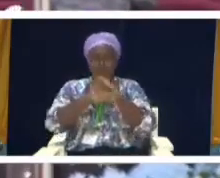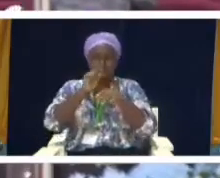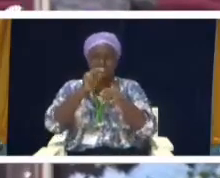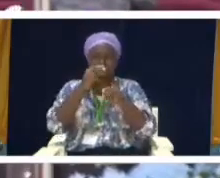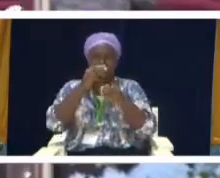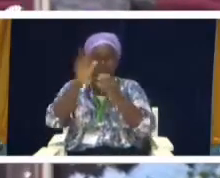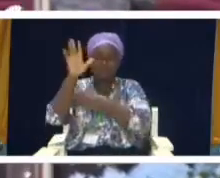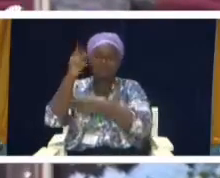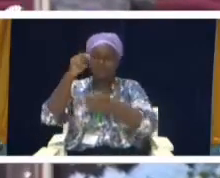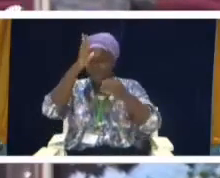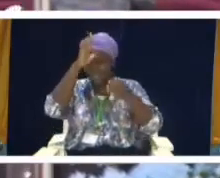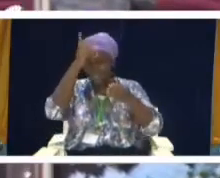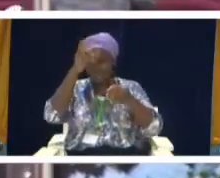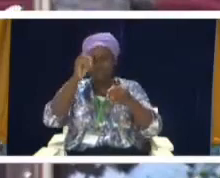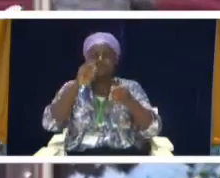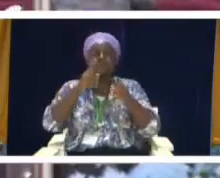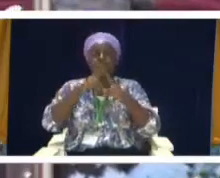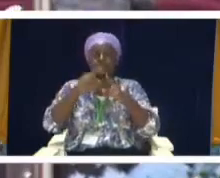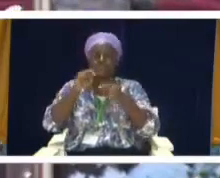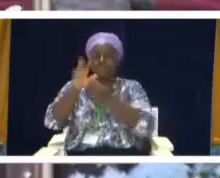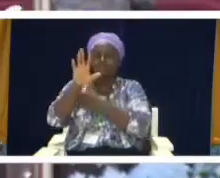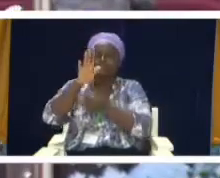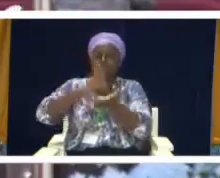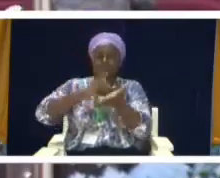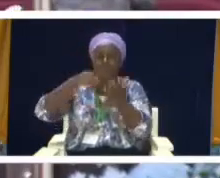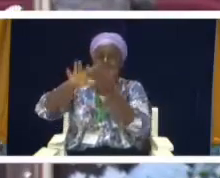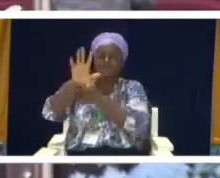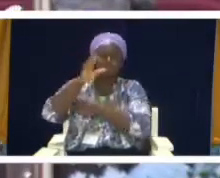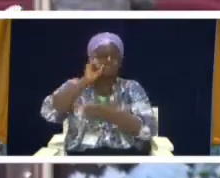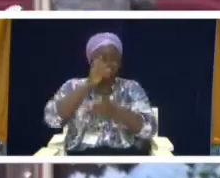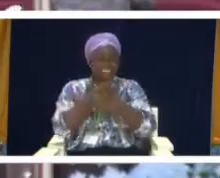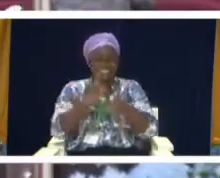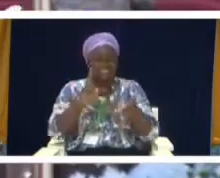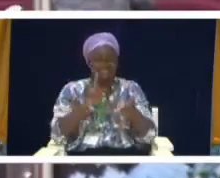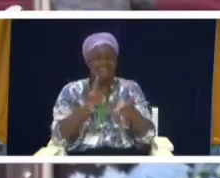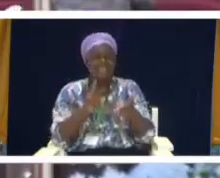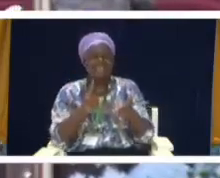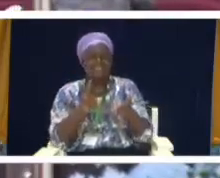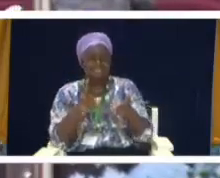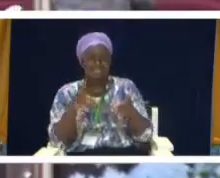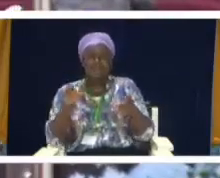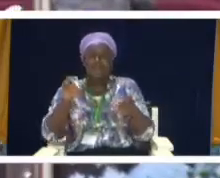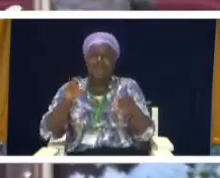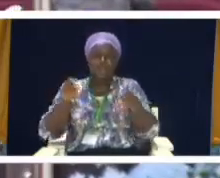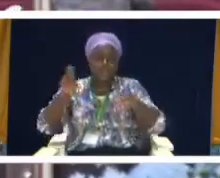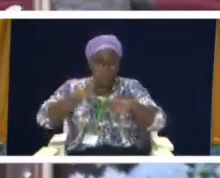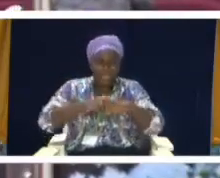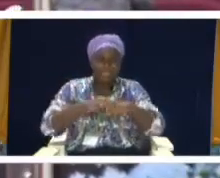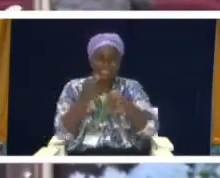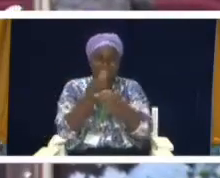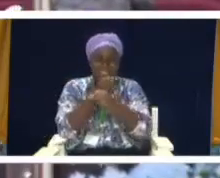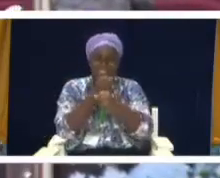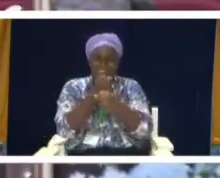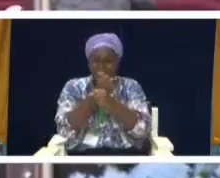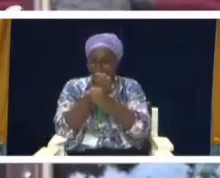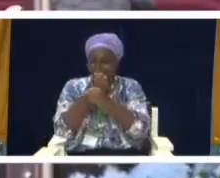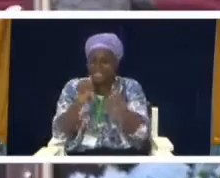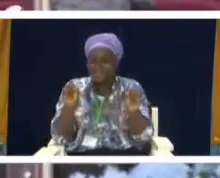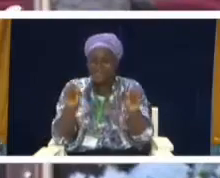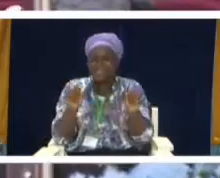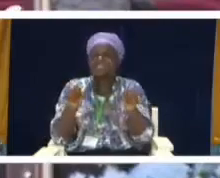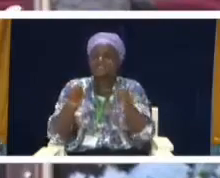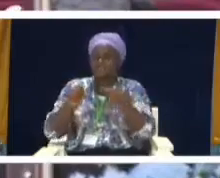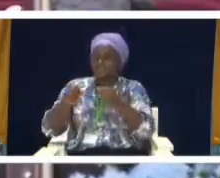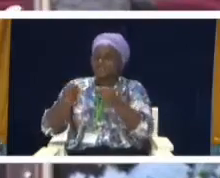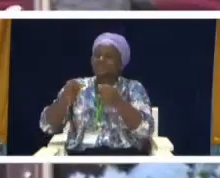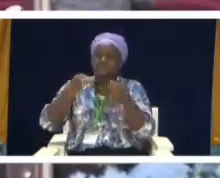the glory of God, she delivered normally, safely, a set of triplets, and